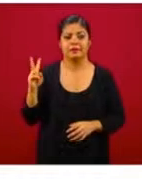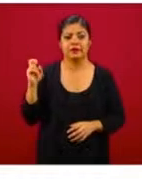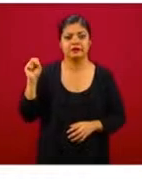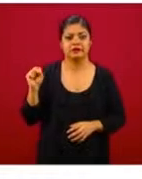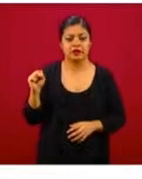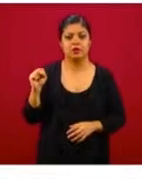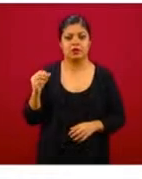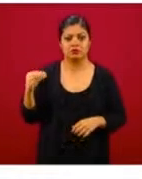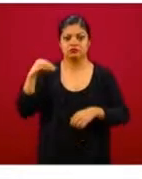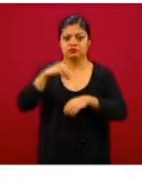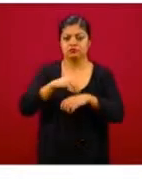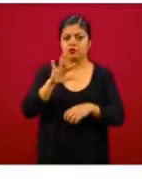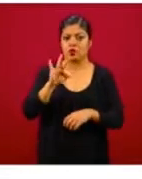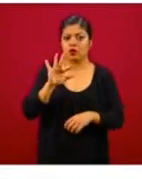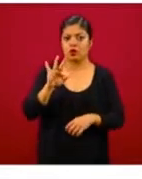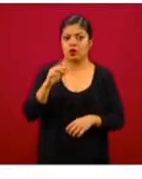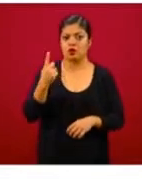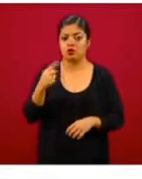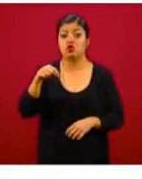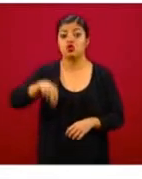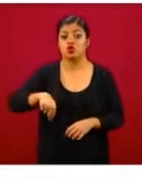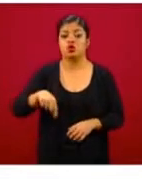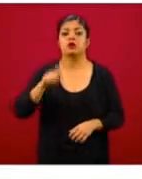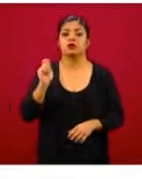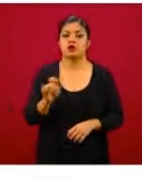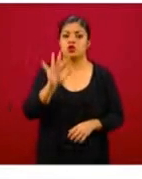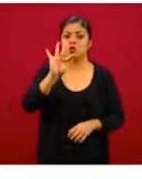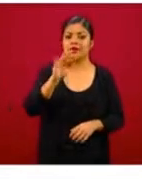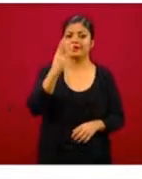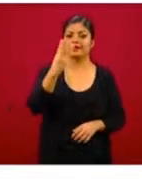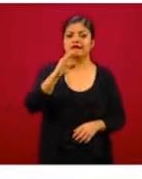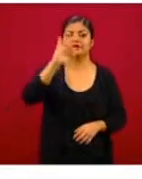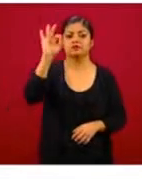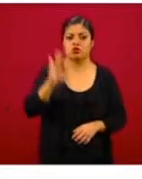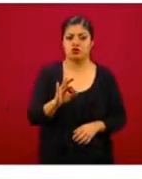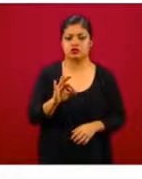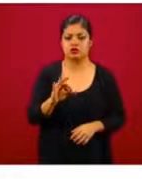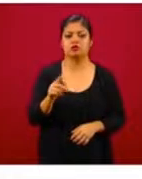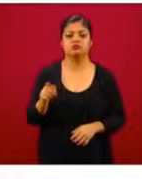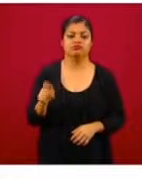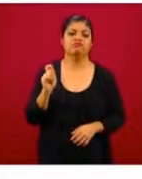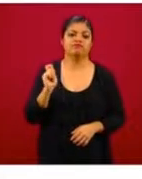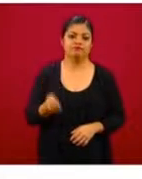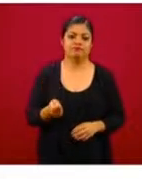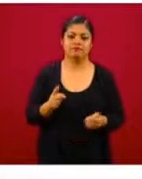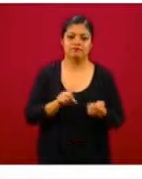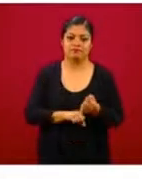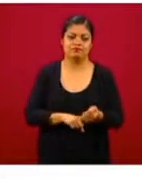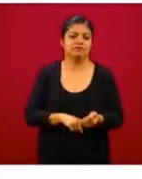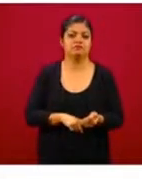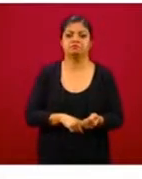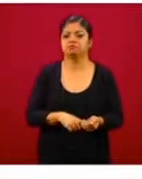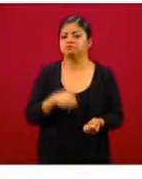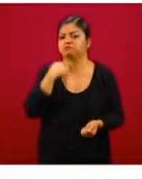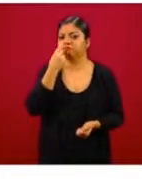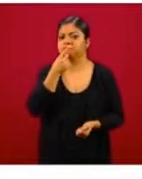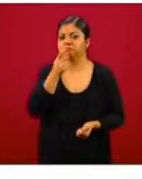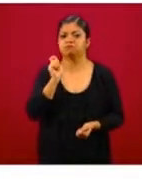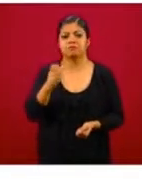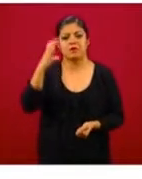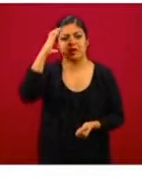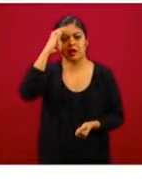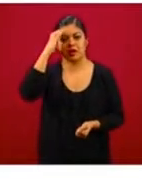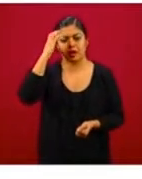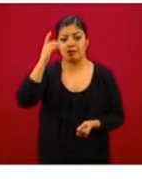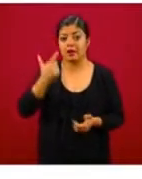facilities that are fit to treat COVID patients. And we saw how there was an increase towards 41, 43 over the weekend. We're now at about